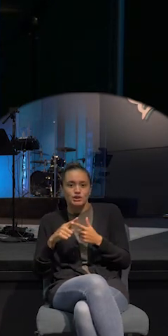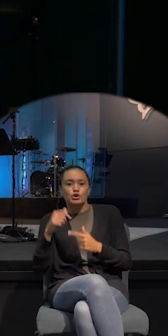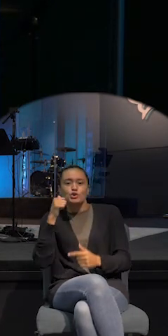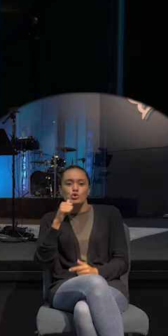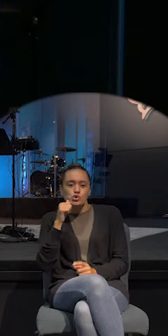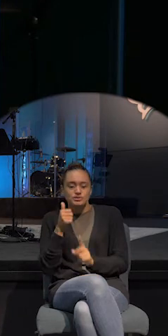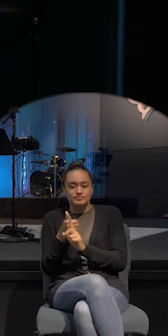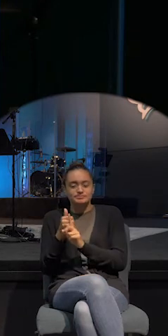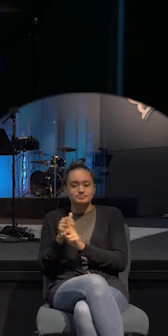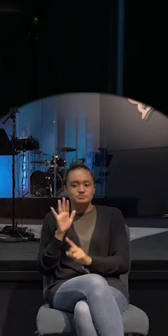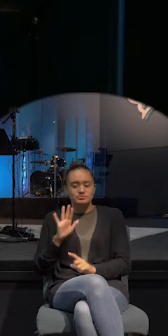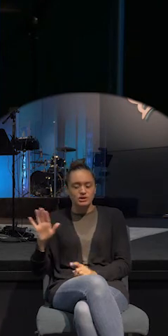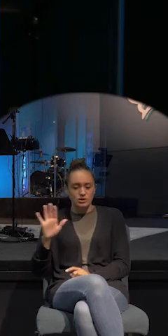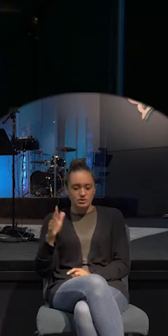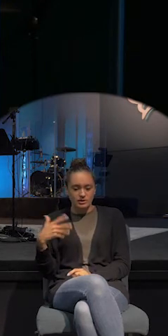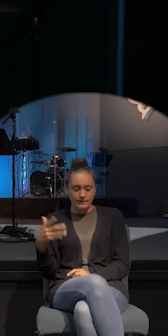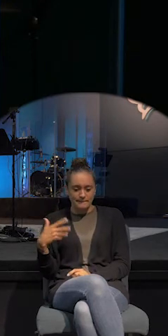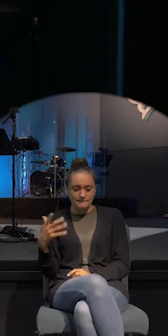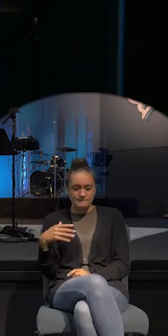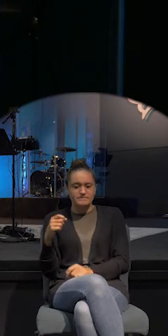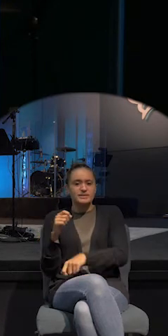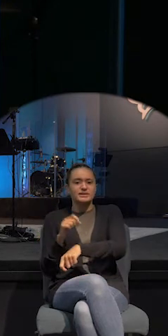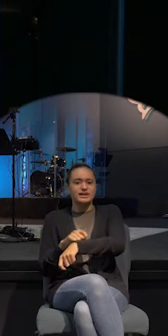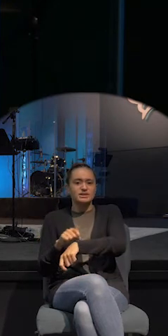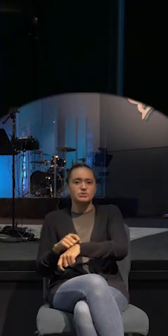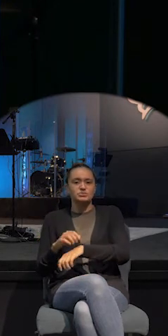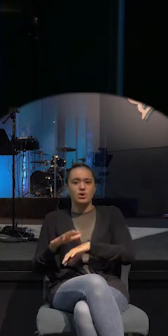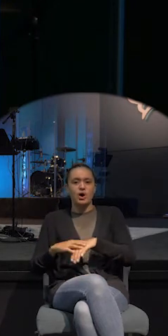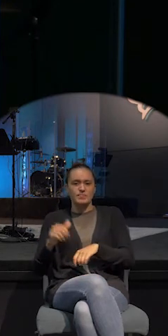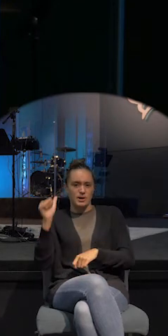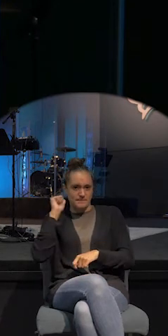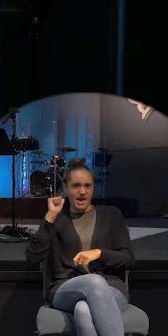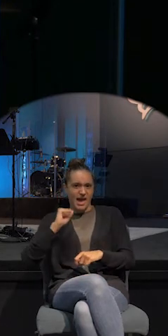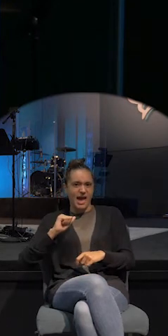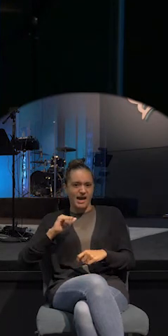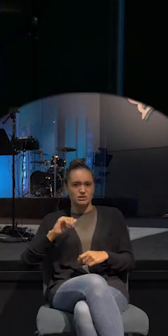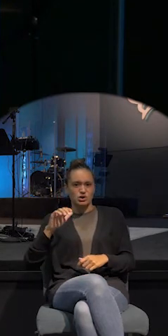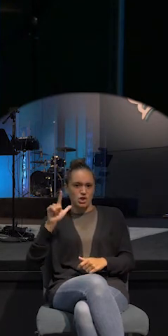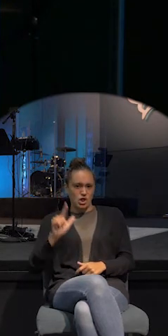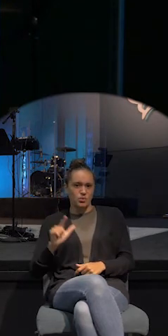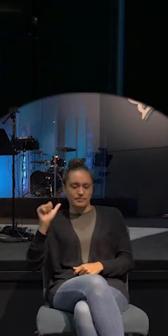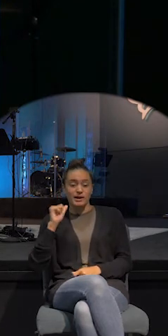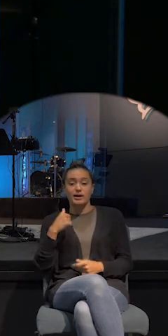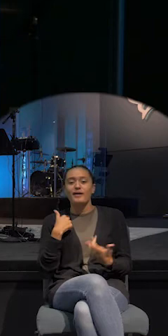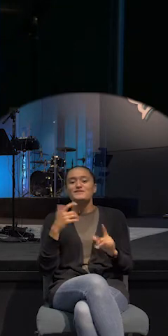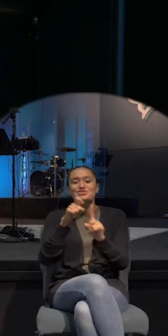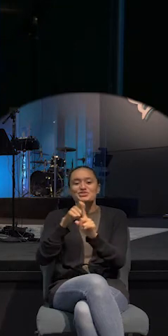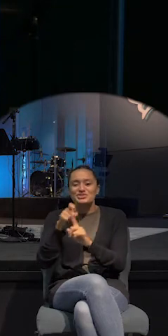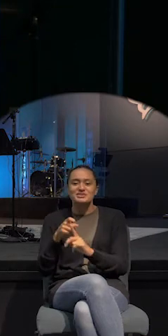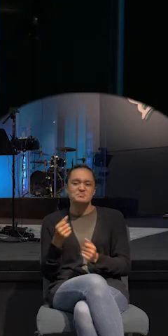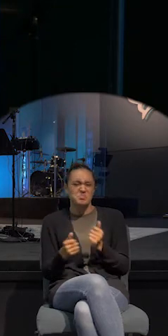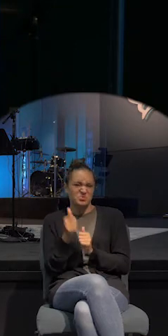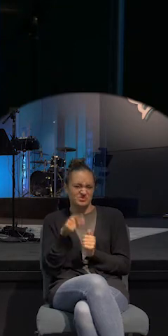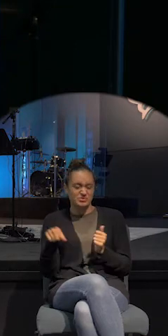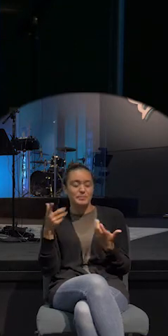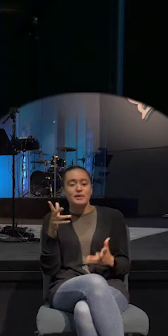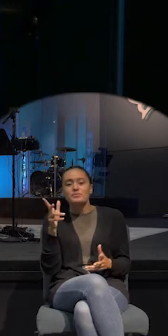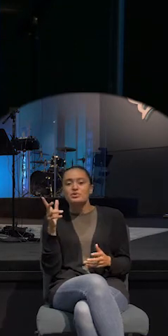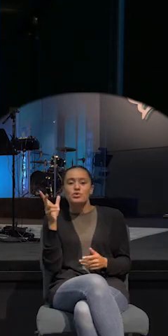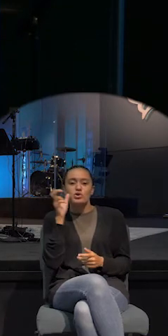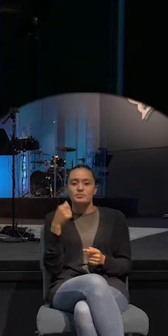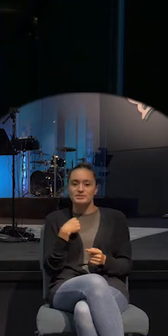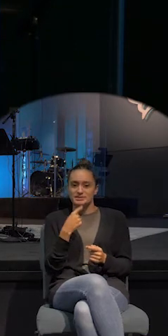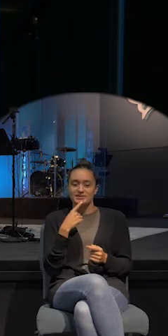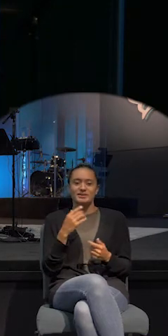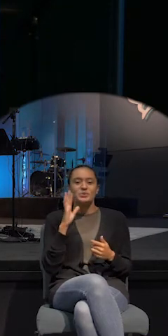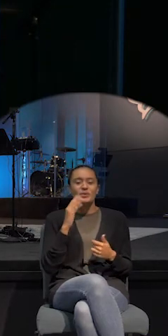getting their tattoos on their lower back. And I've teased about this before. Some of you, most of you probably heard me say this. You know, they put a